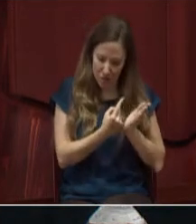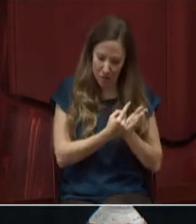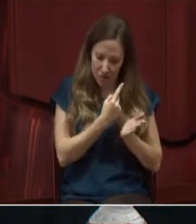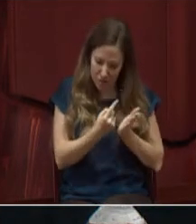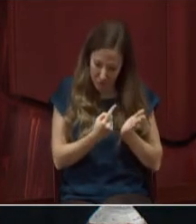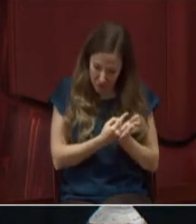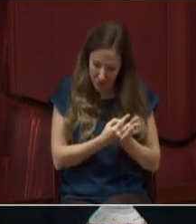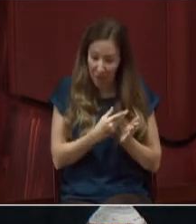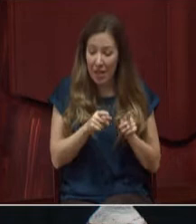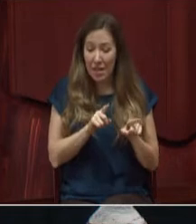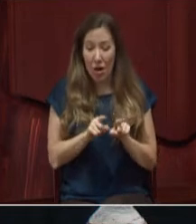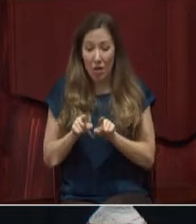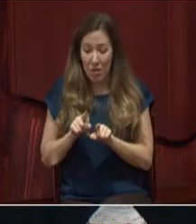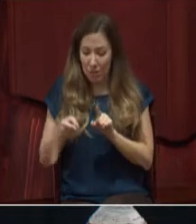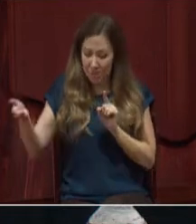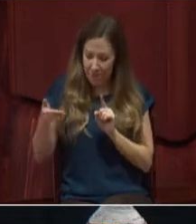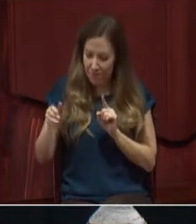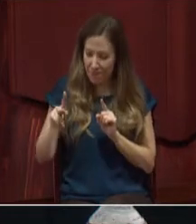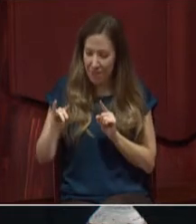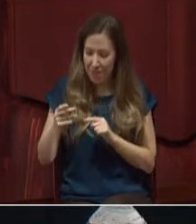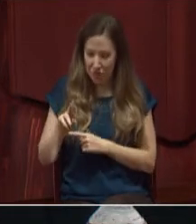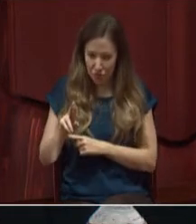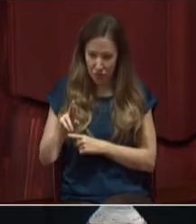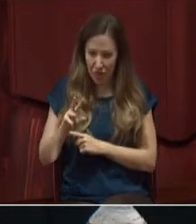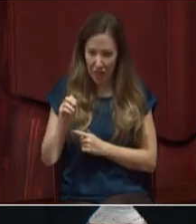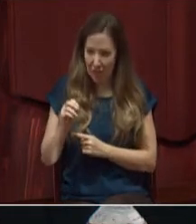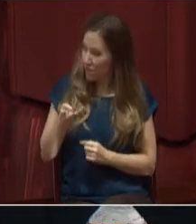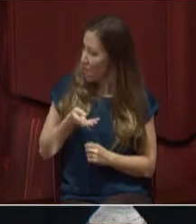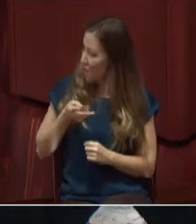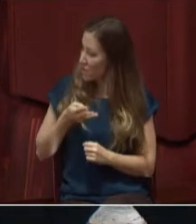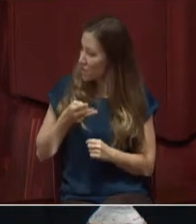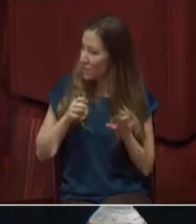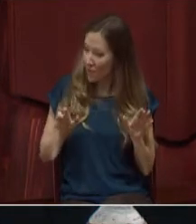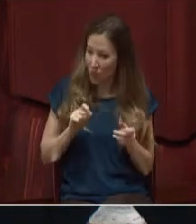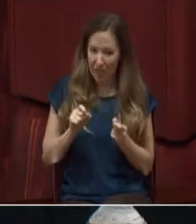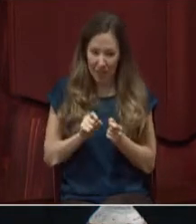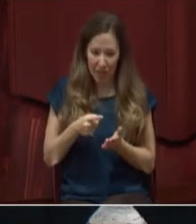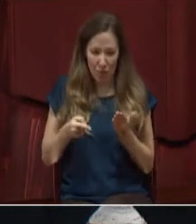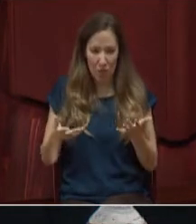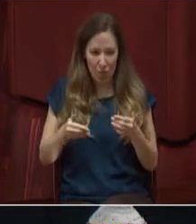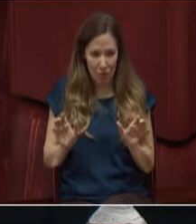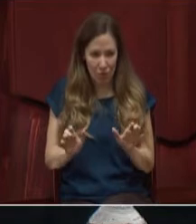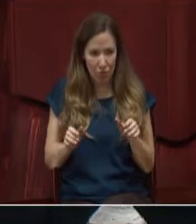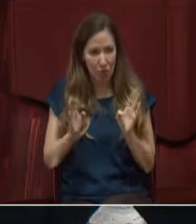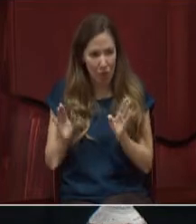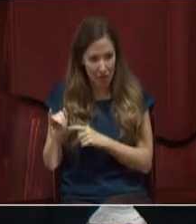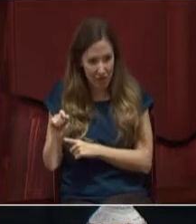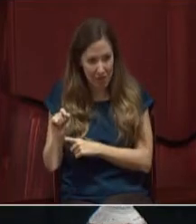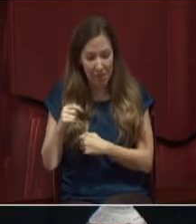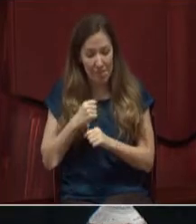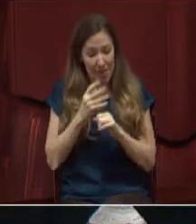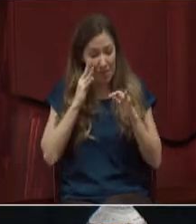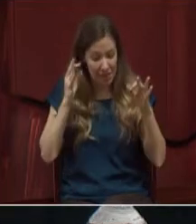Kissinger very specifically and us with doing just what he wanted to do, organize it, bring